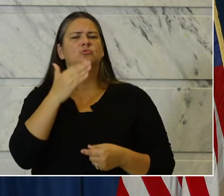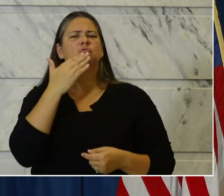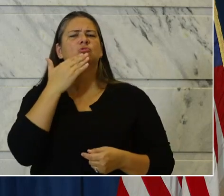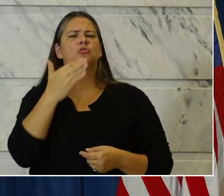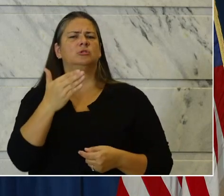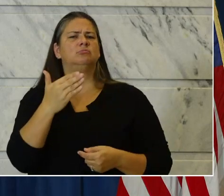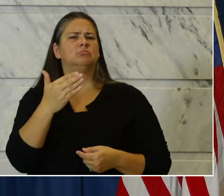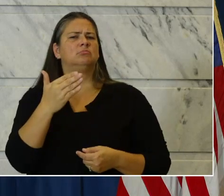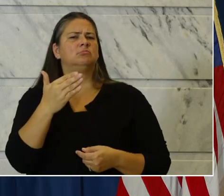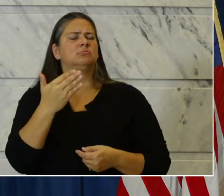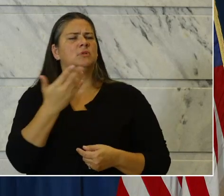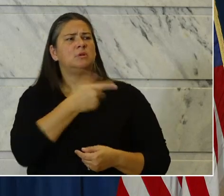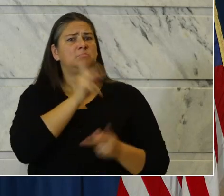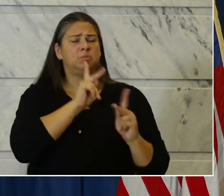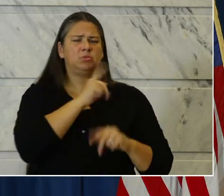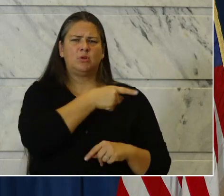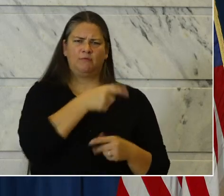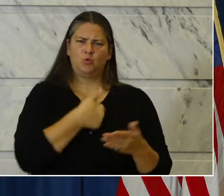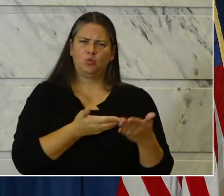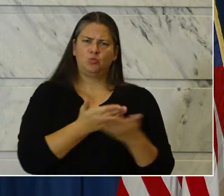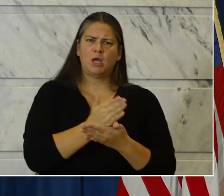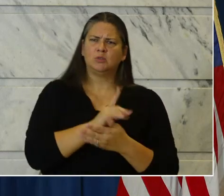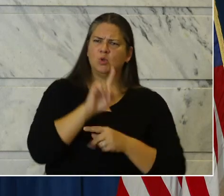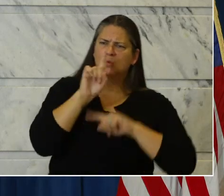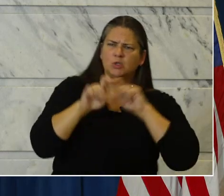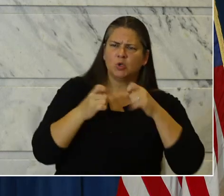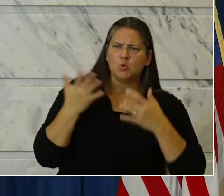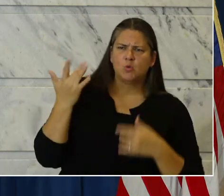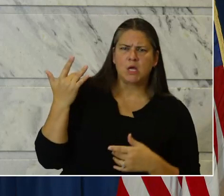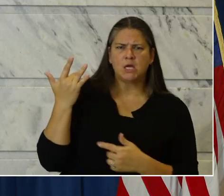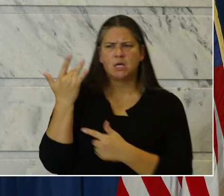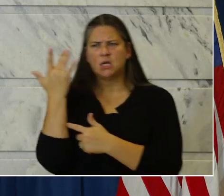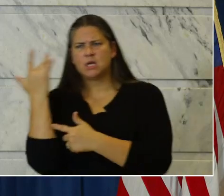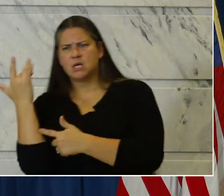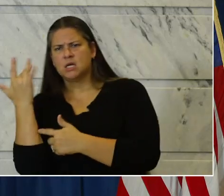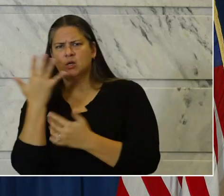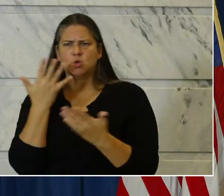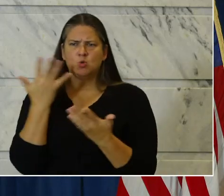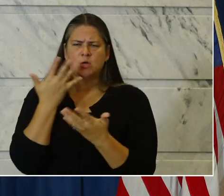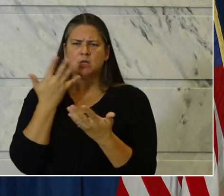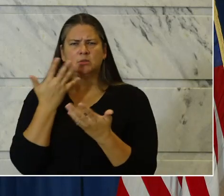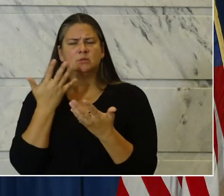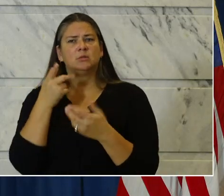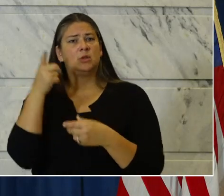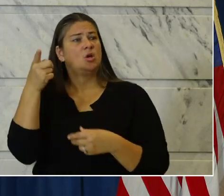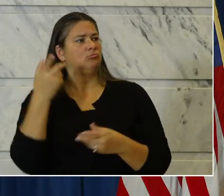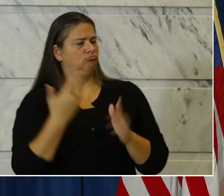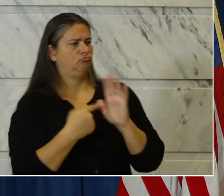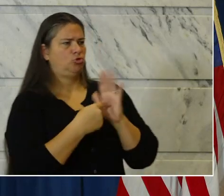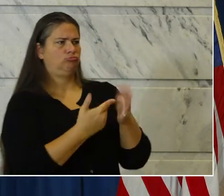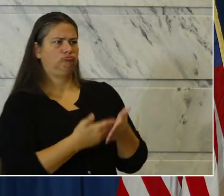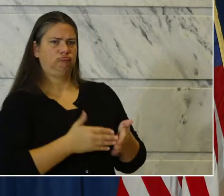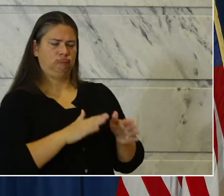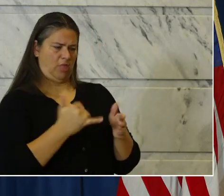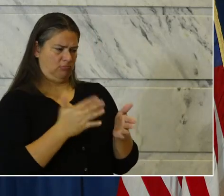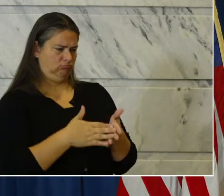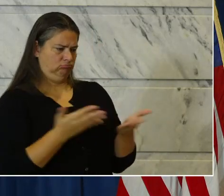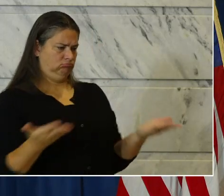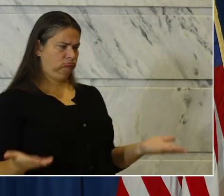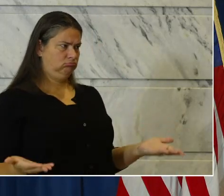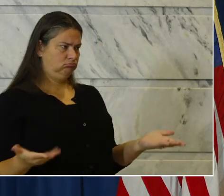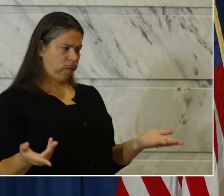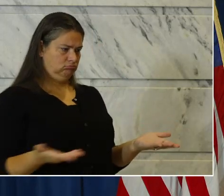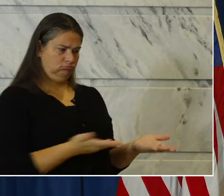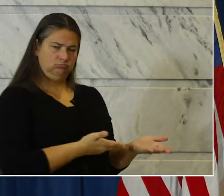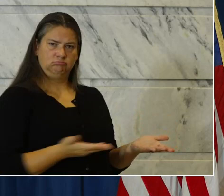and to question and to get responses, and that's a part of being transparent in government and a chance